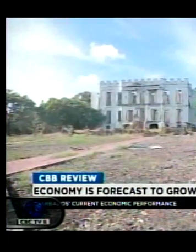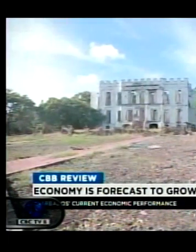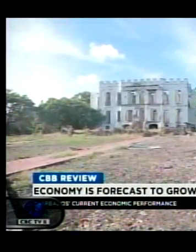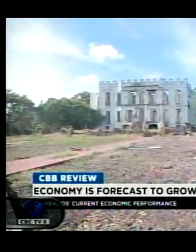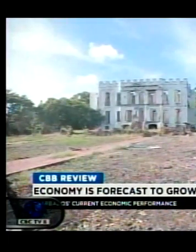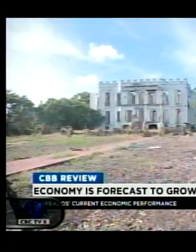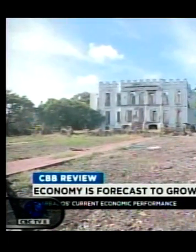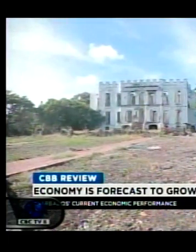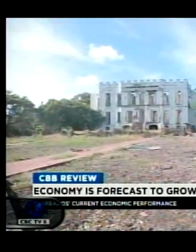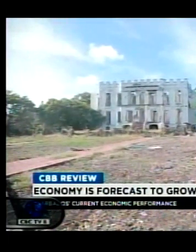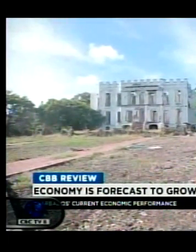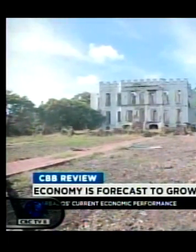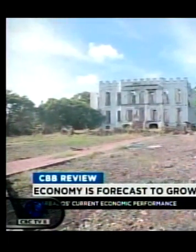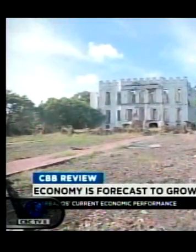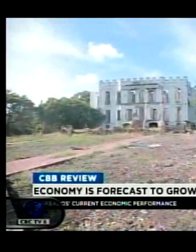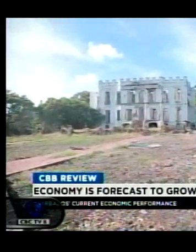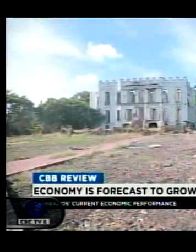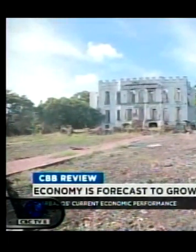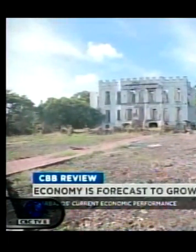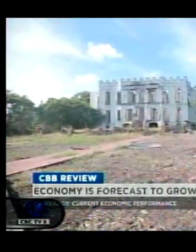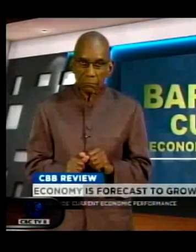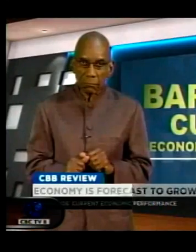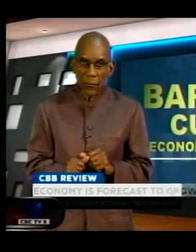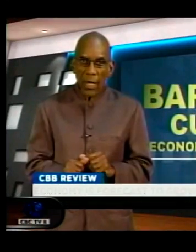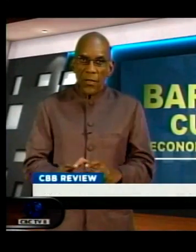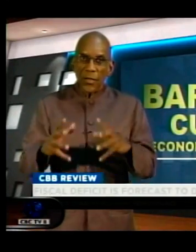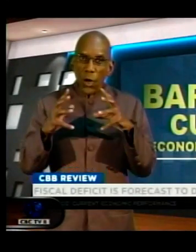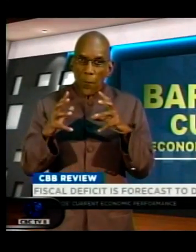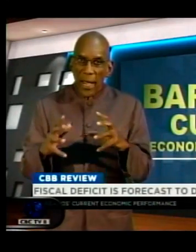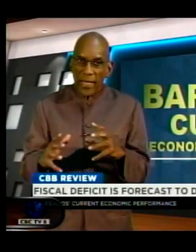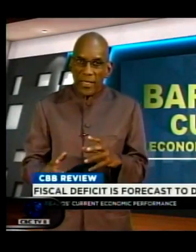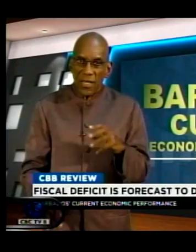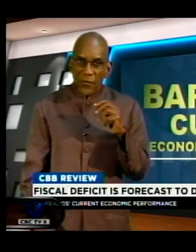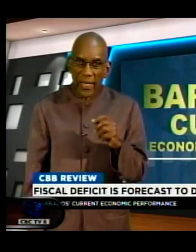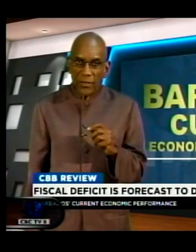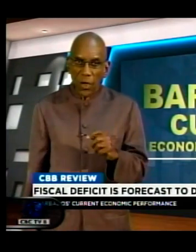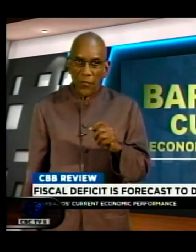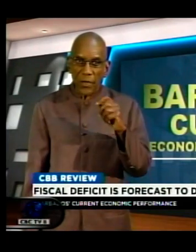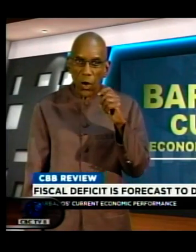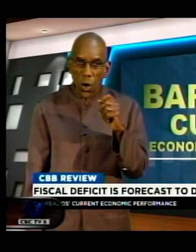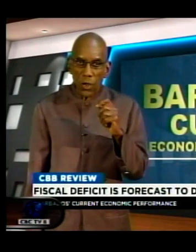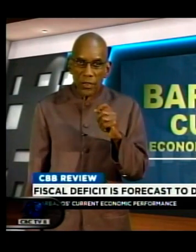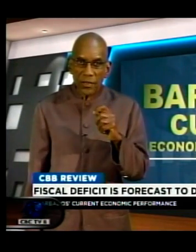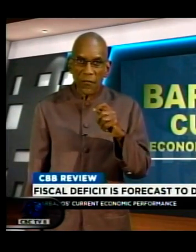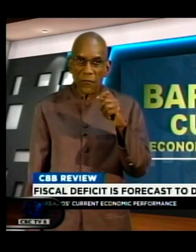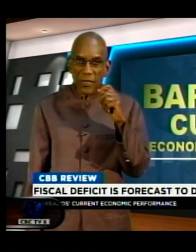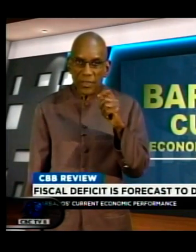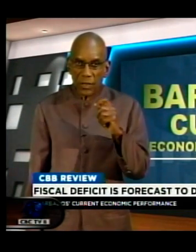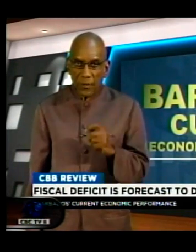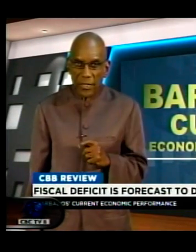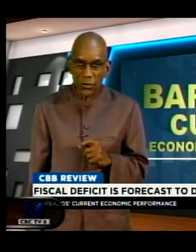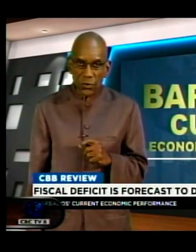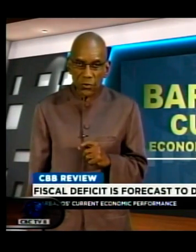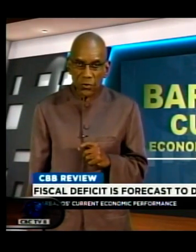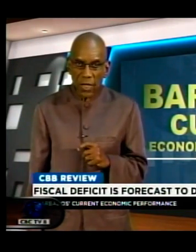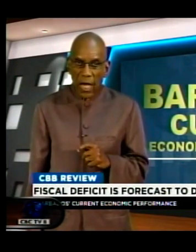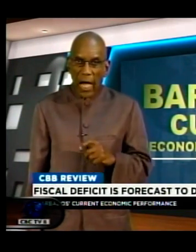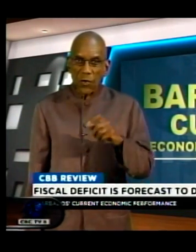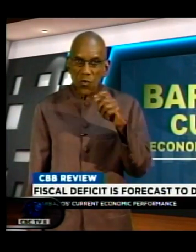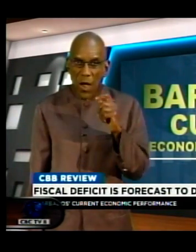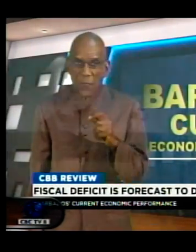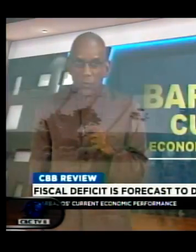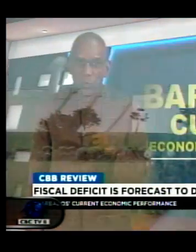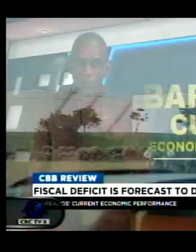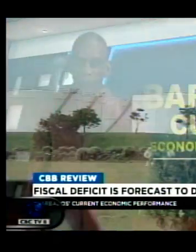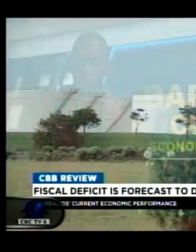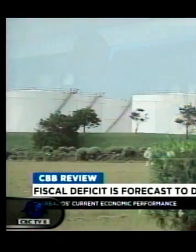anticipated, much of it tourism related. The combined effect of the August fiscal measures